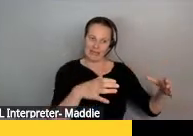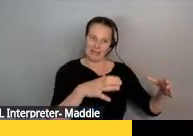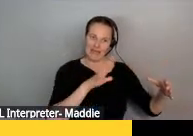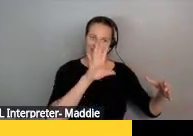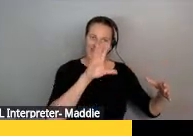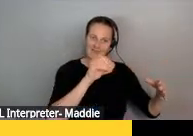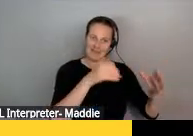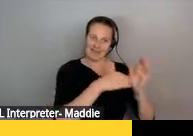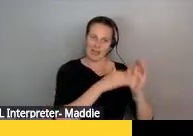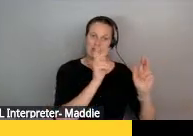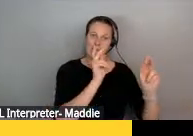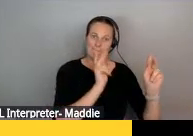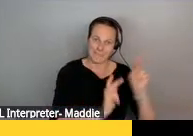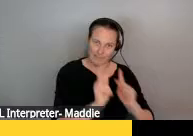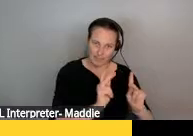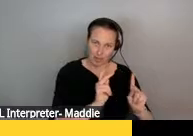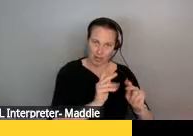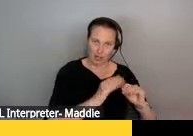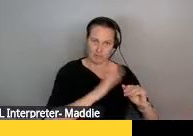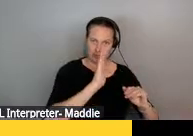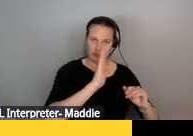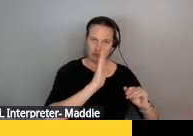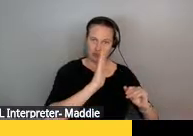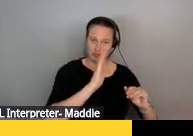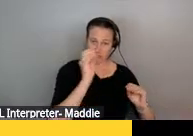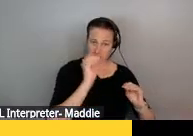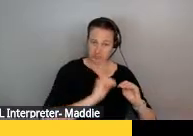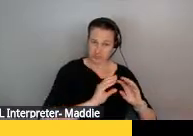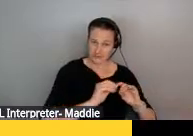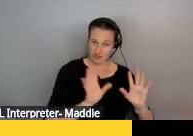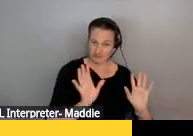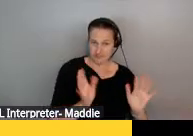50,000. Hopefully that helps.